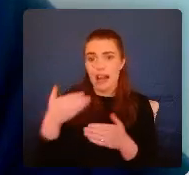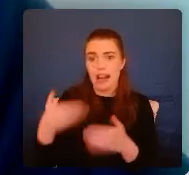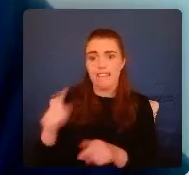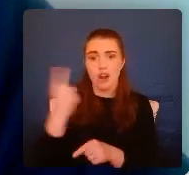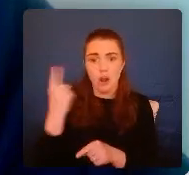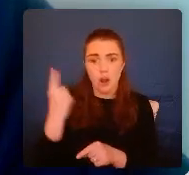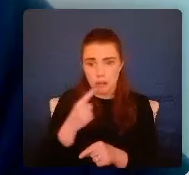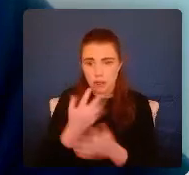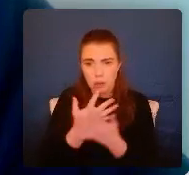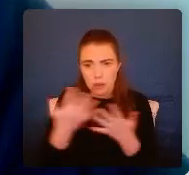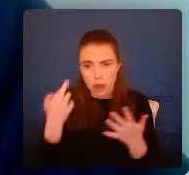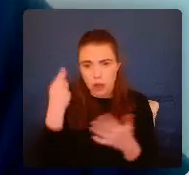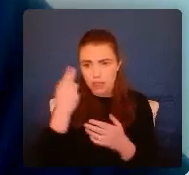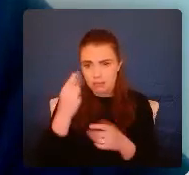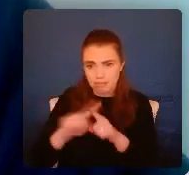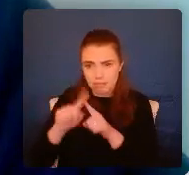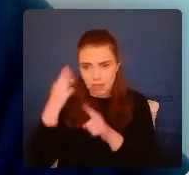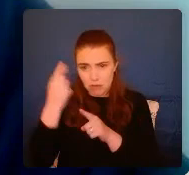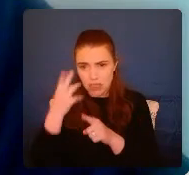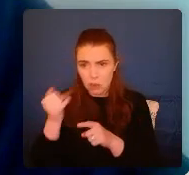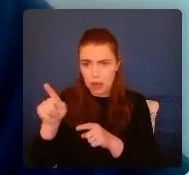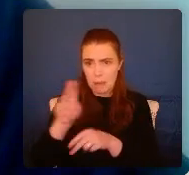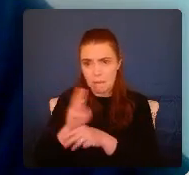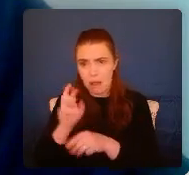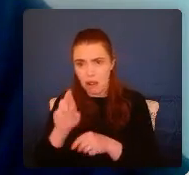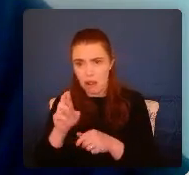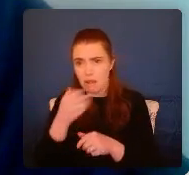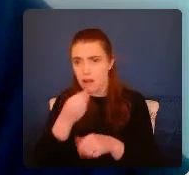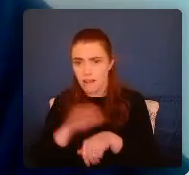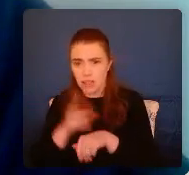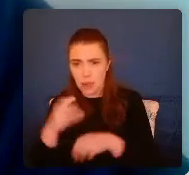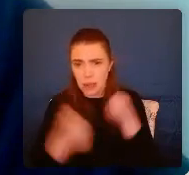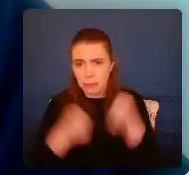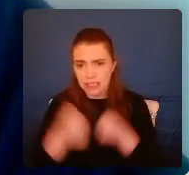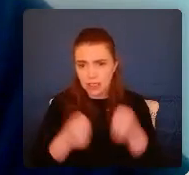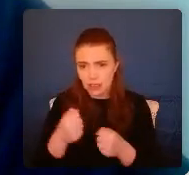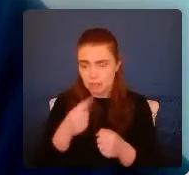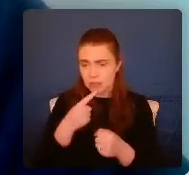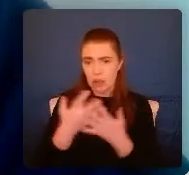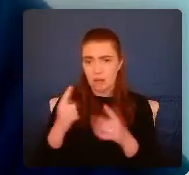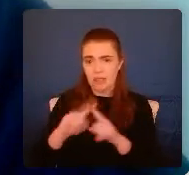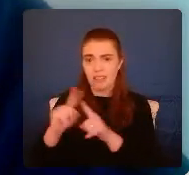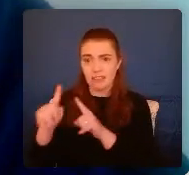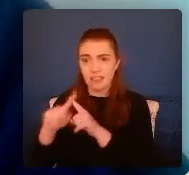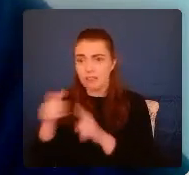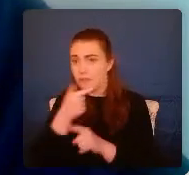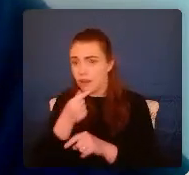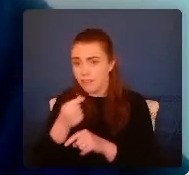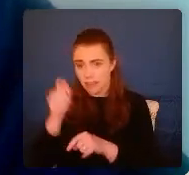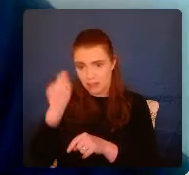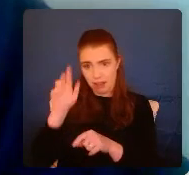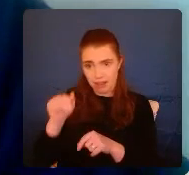always so many reasons for why she would beat us or one of her boyfriends would. There were so many of them coming in and out of our lives, thinking they could tell us what to do.